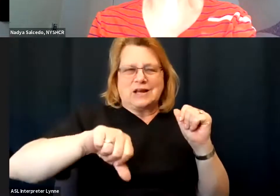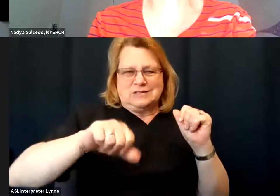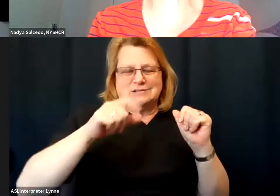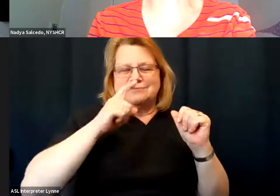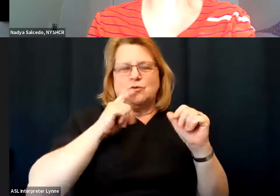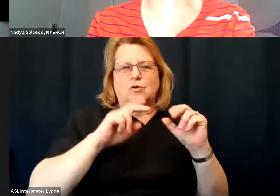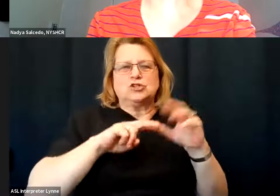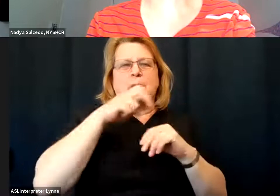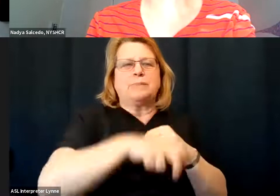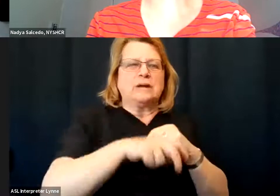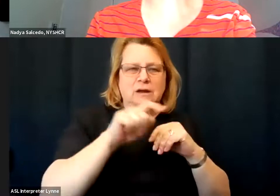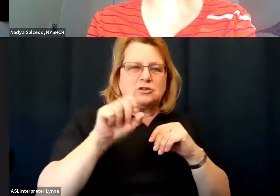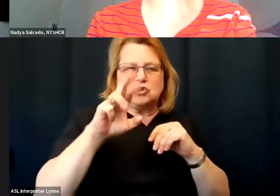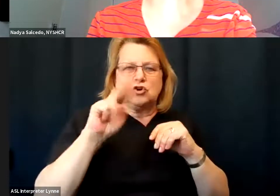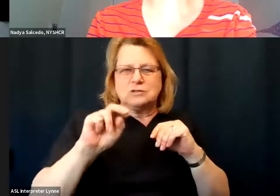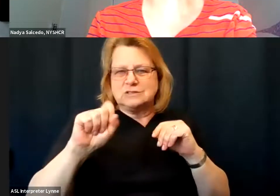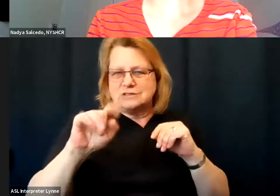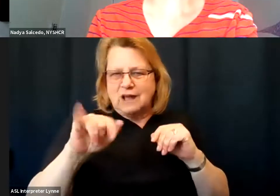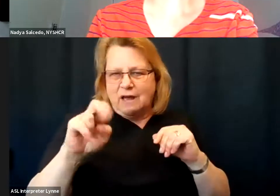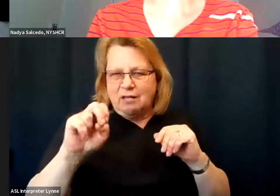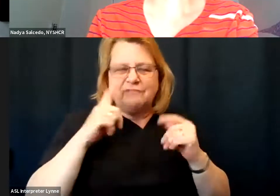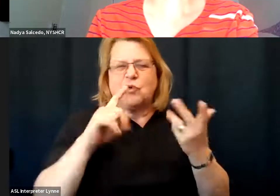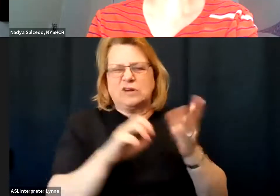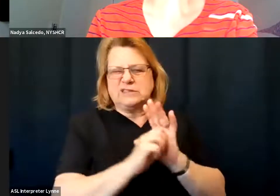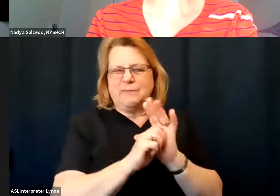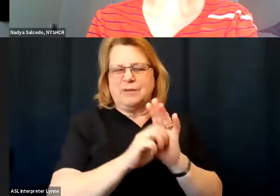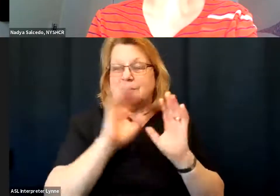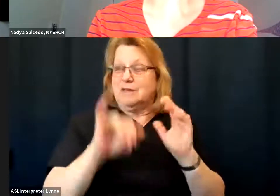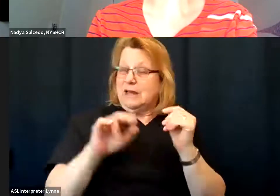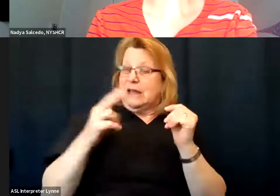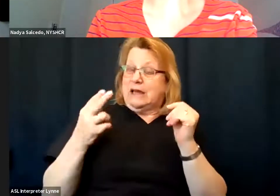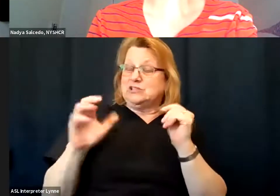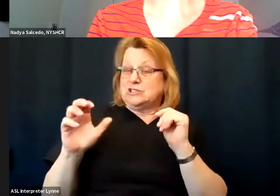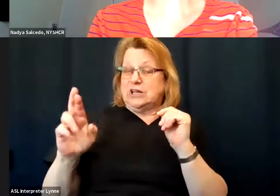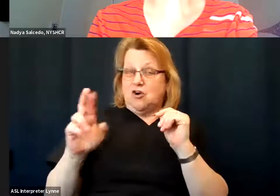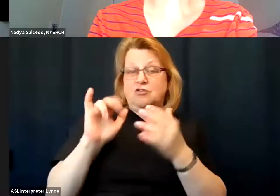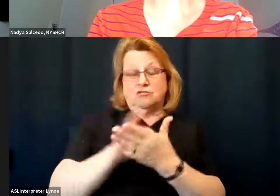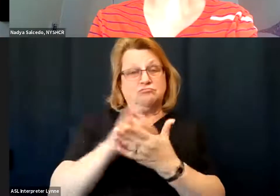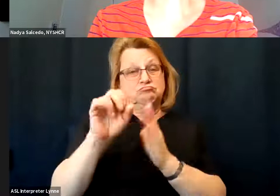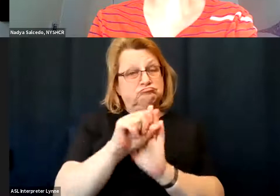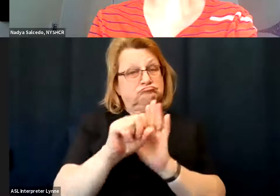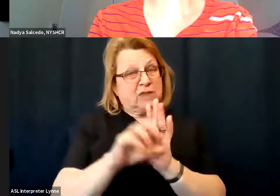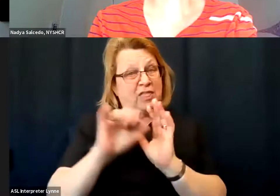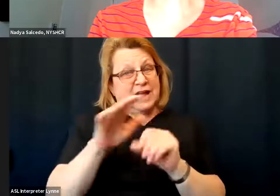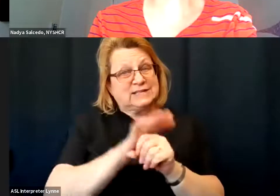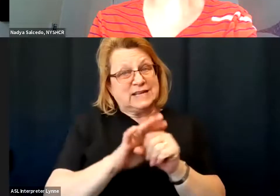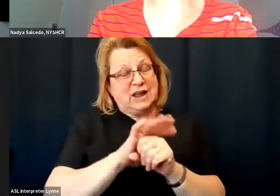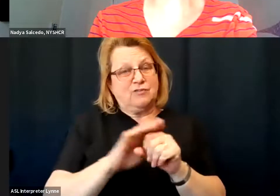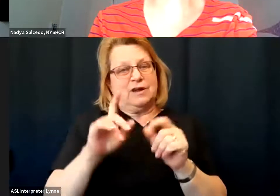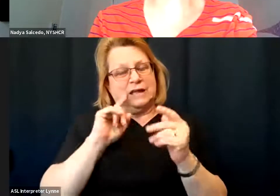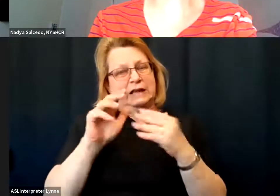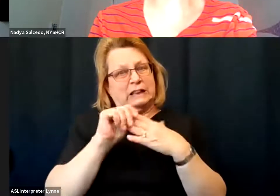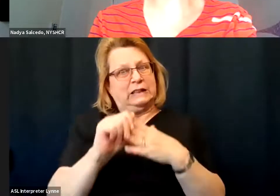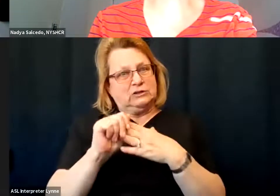jumping, for example. So that's an area where HCR and New York State have really tried to be in a leadership